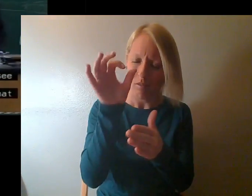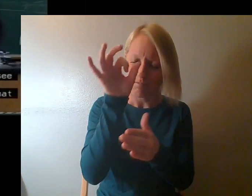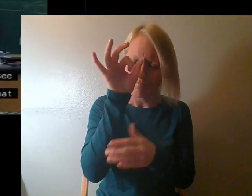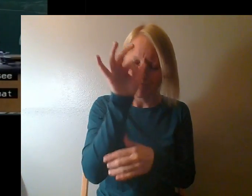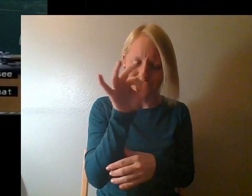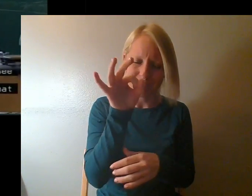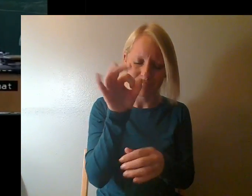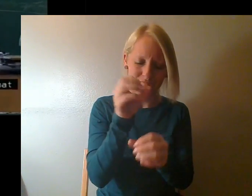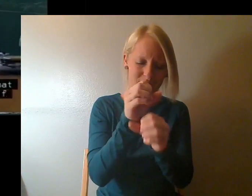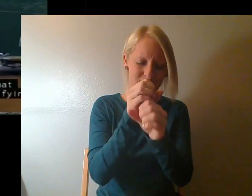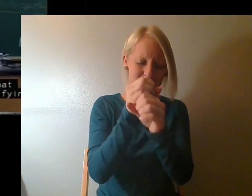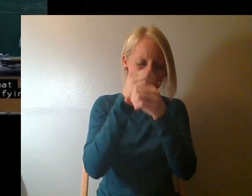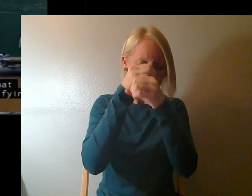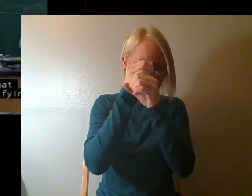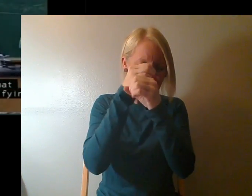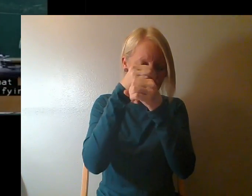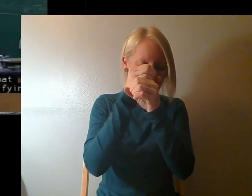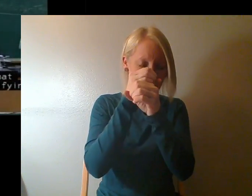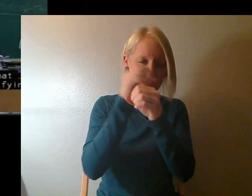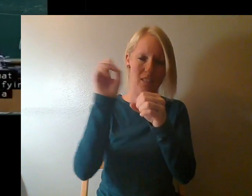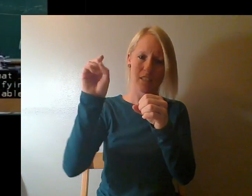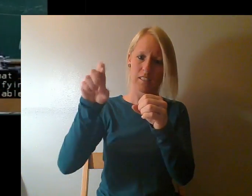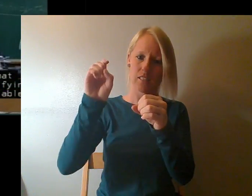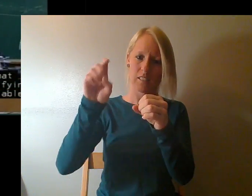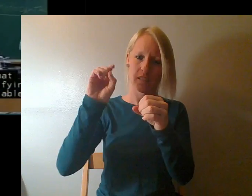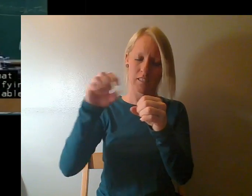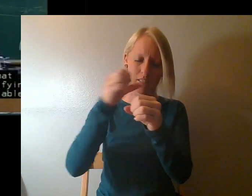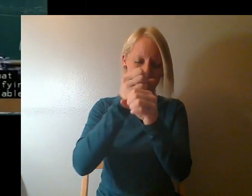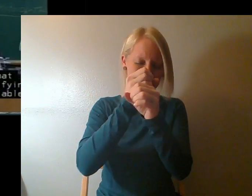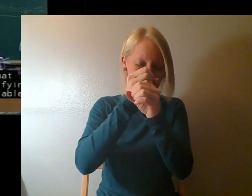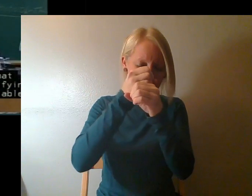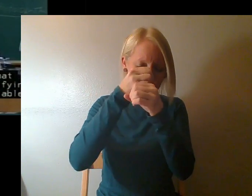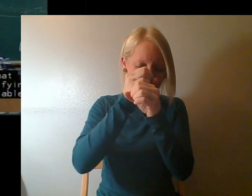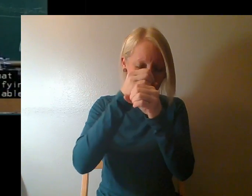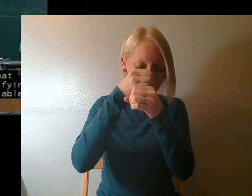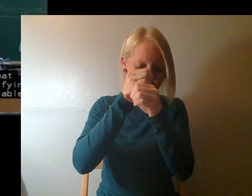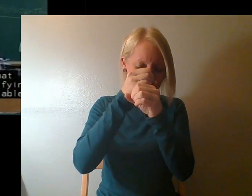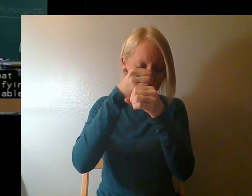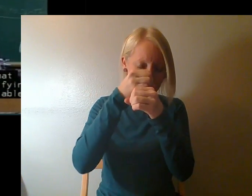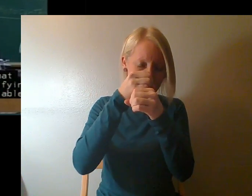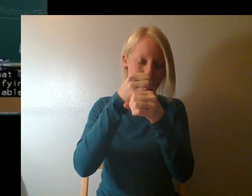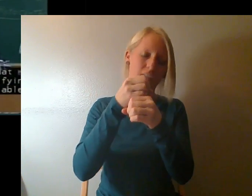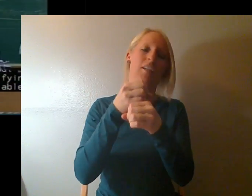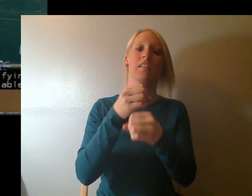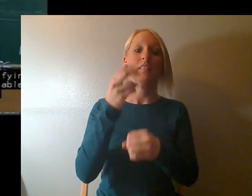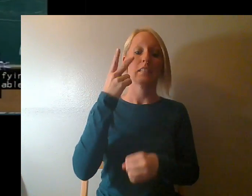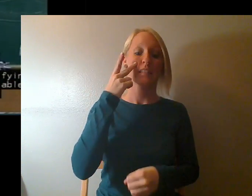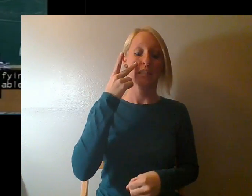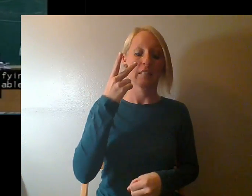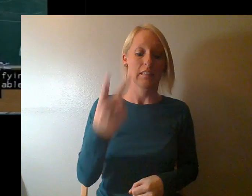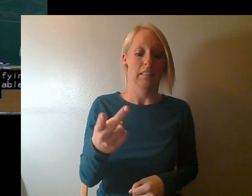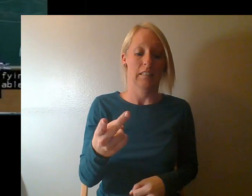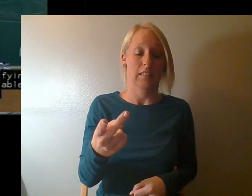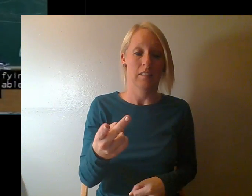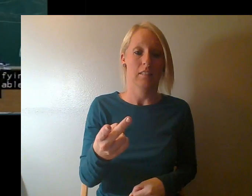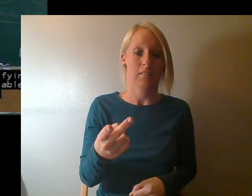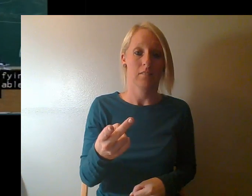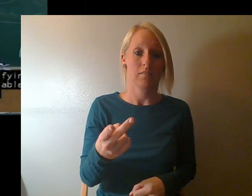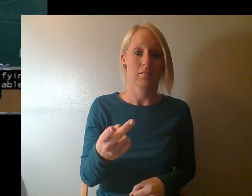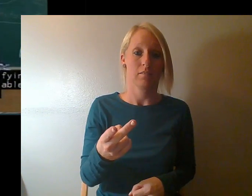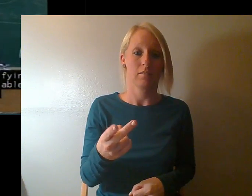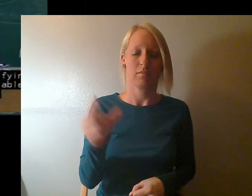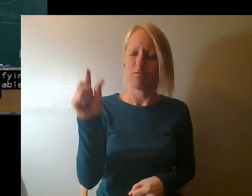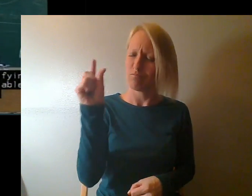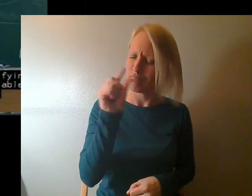so small that you need some sort of magnifying device, a microscope, to be able to actually to see them.